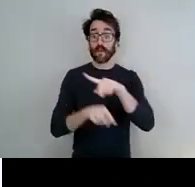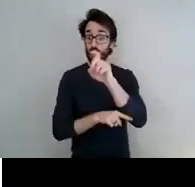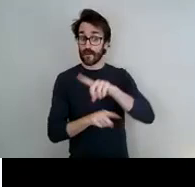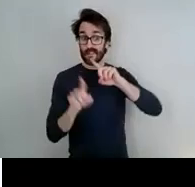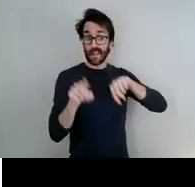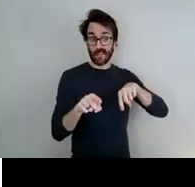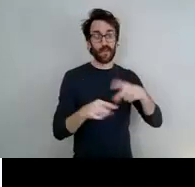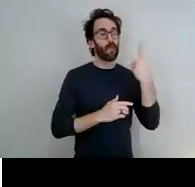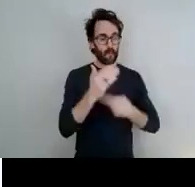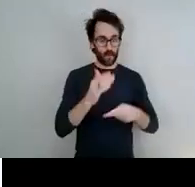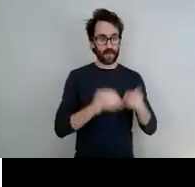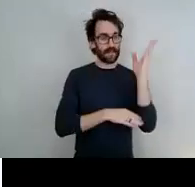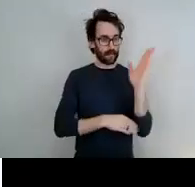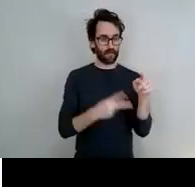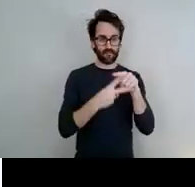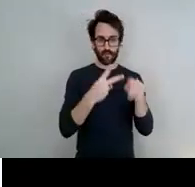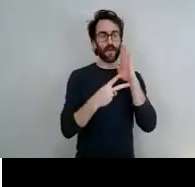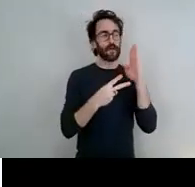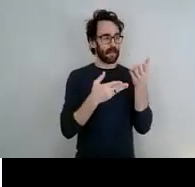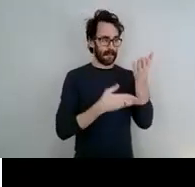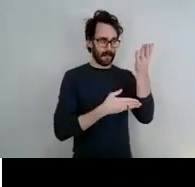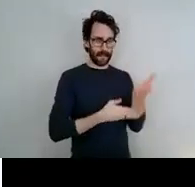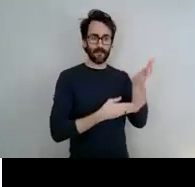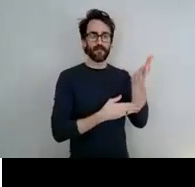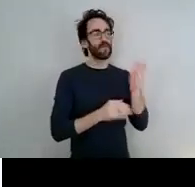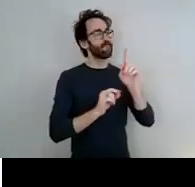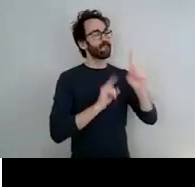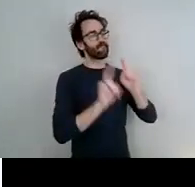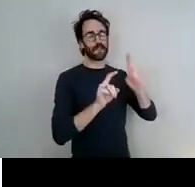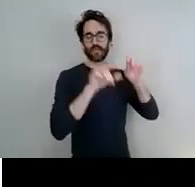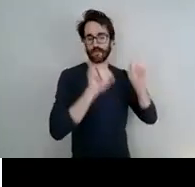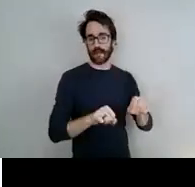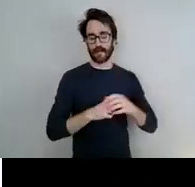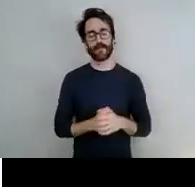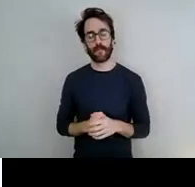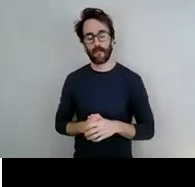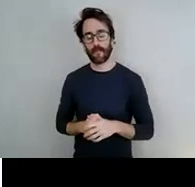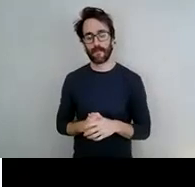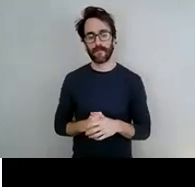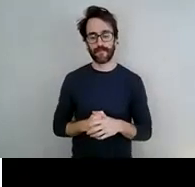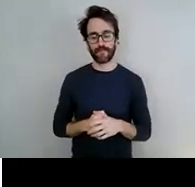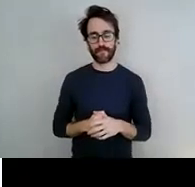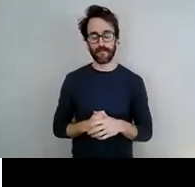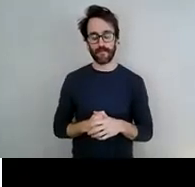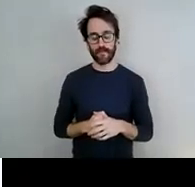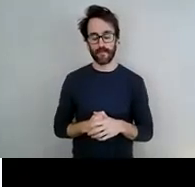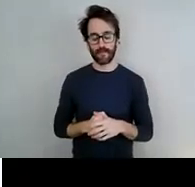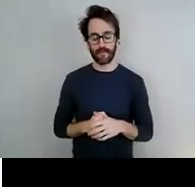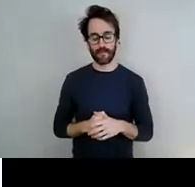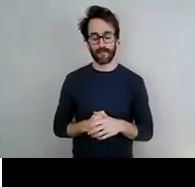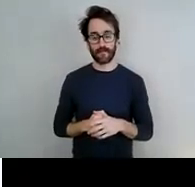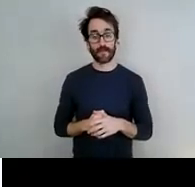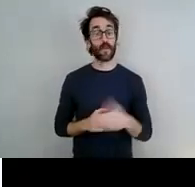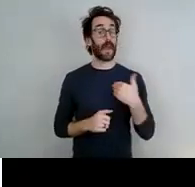be available at the end and also at the end of their presentations when we can do question and answers. As I mentioned, we have our